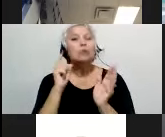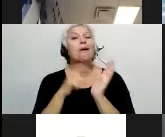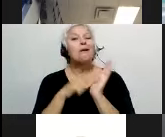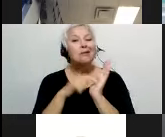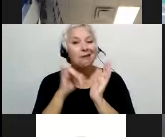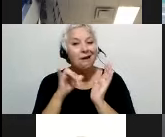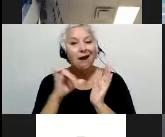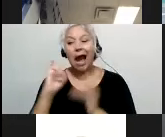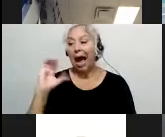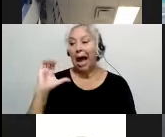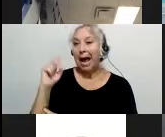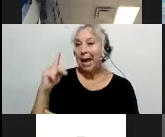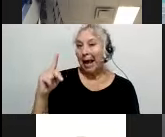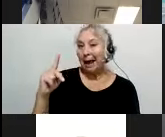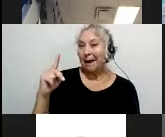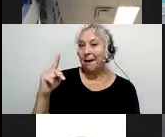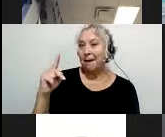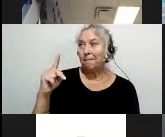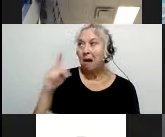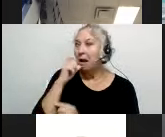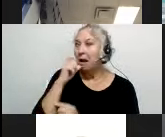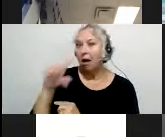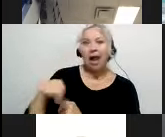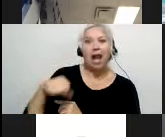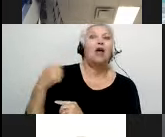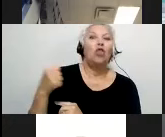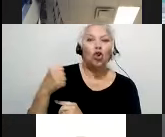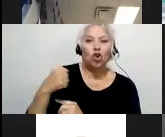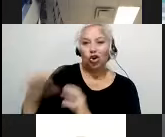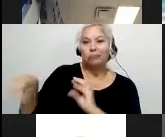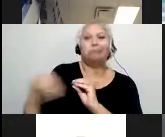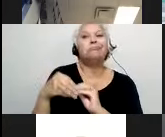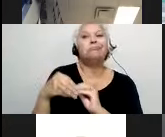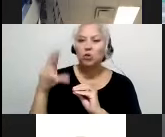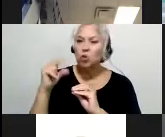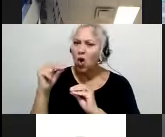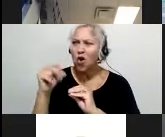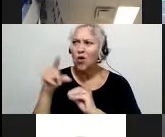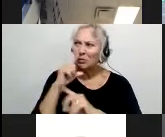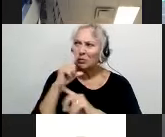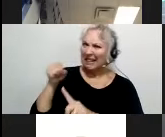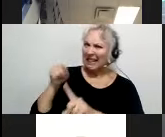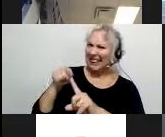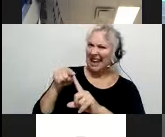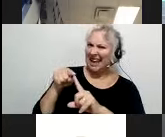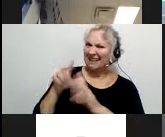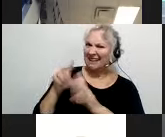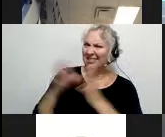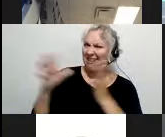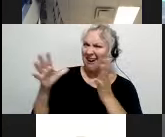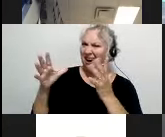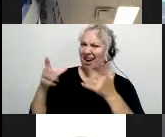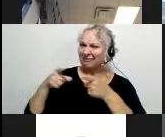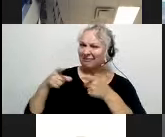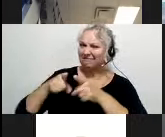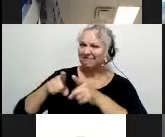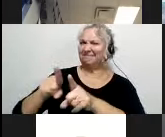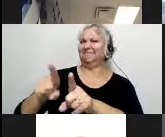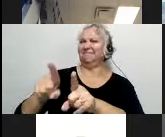the ICAP isn't something else that you have to do. It's really, there's a lot of alignment.